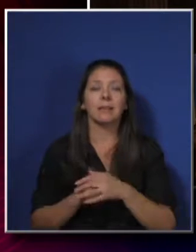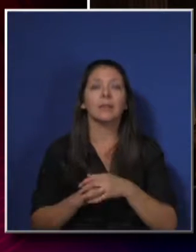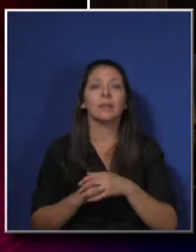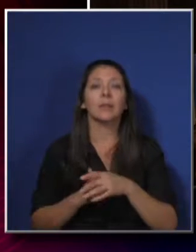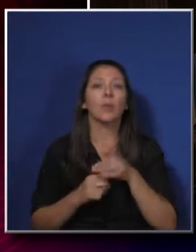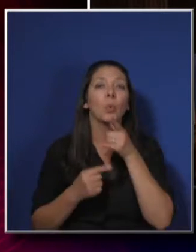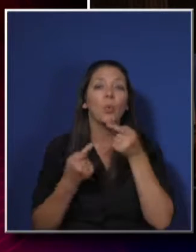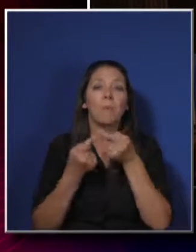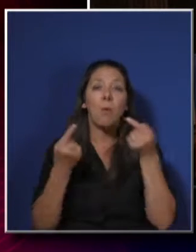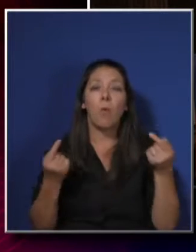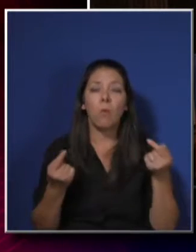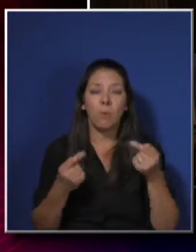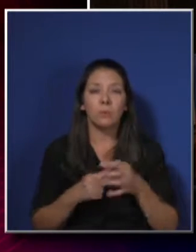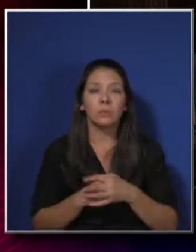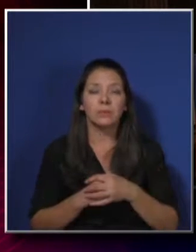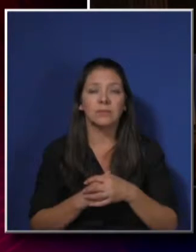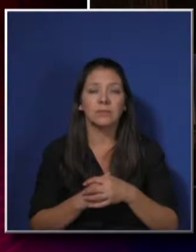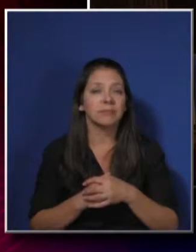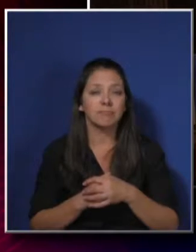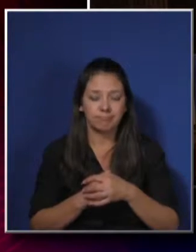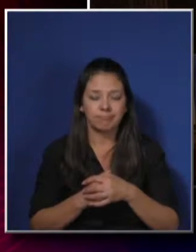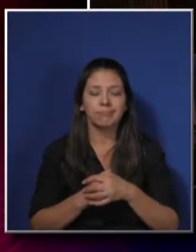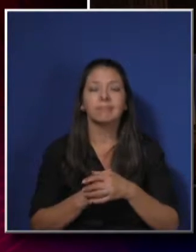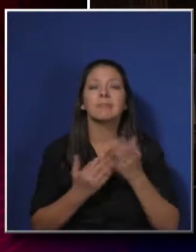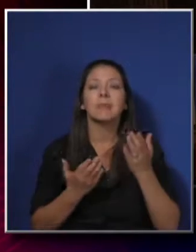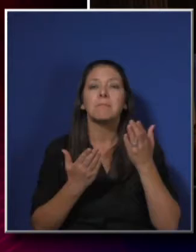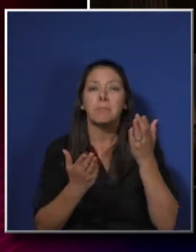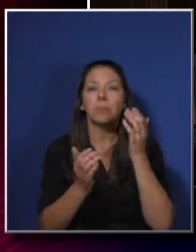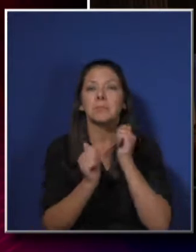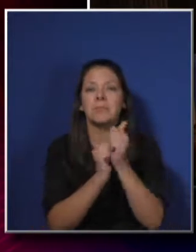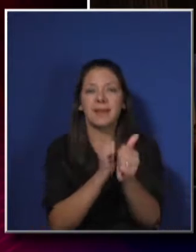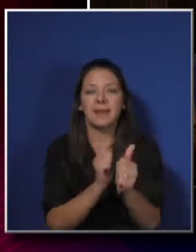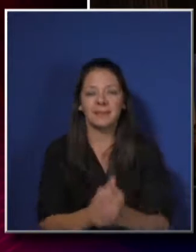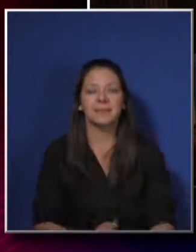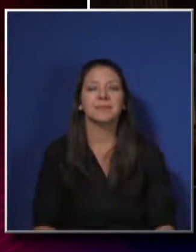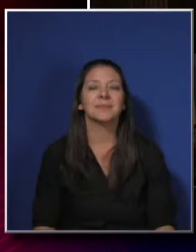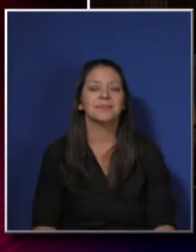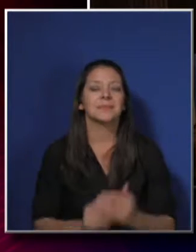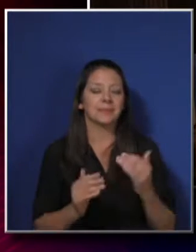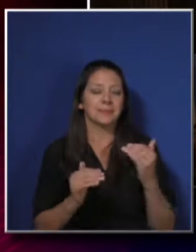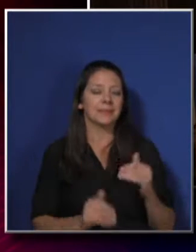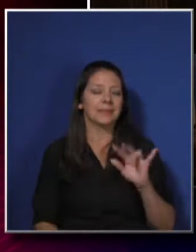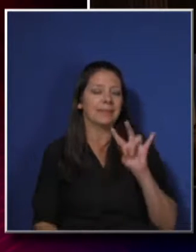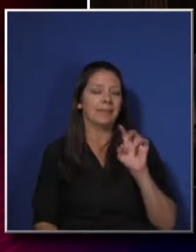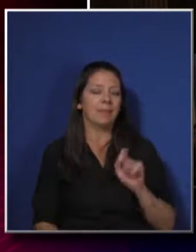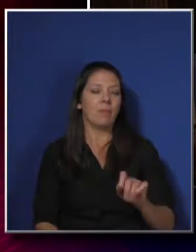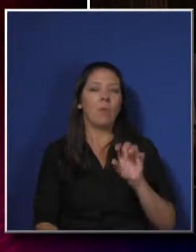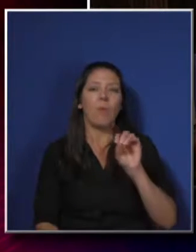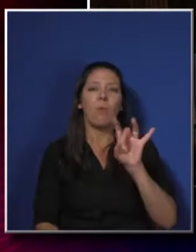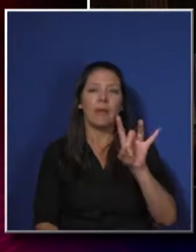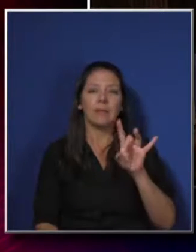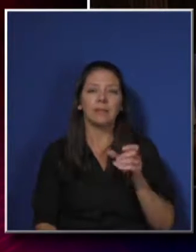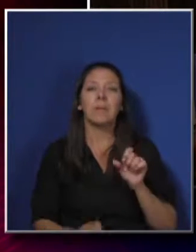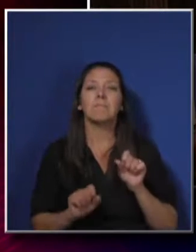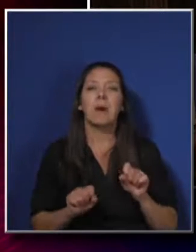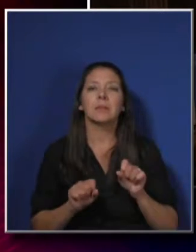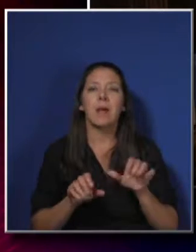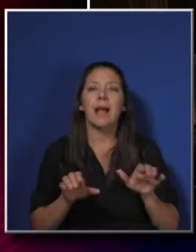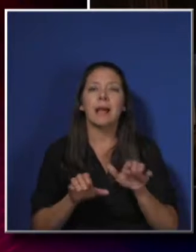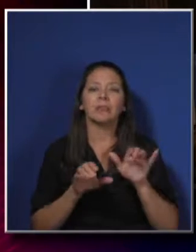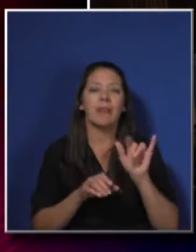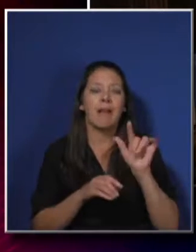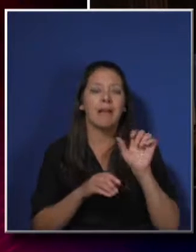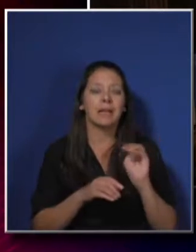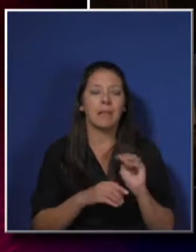Any opposed? Motion carries. Item 7.08, discussion of possible action item,